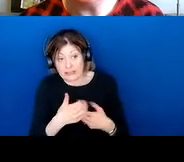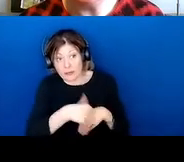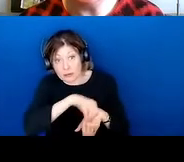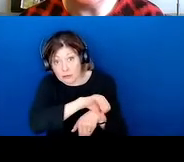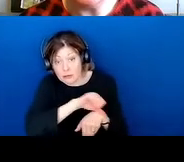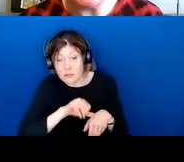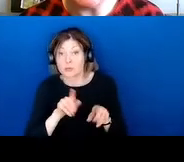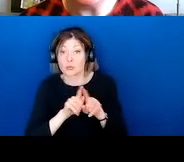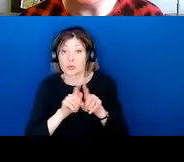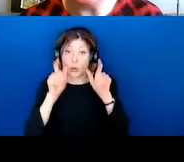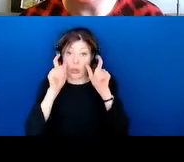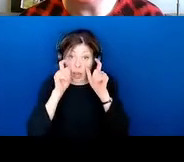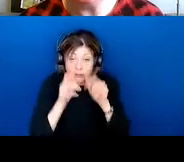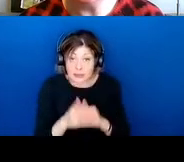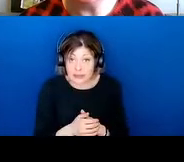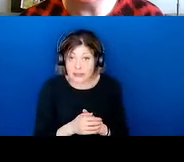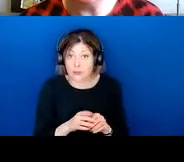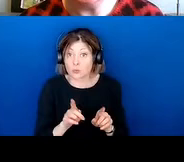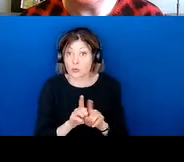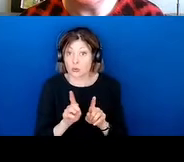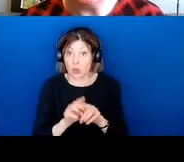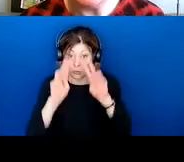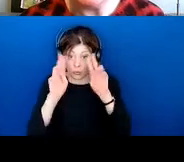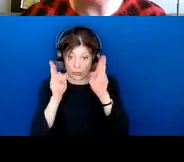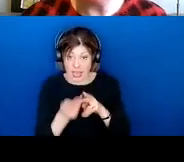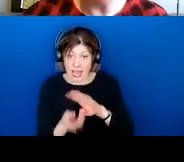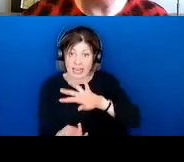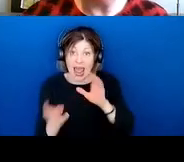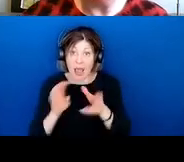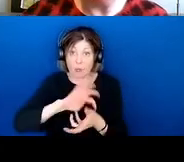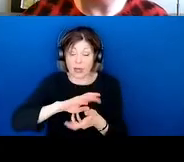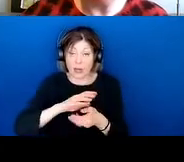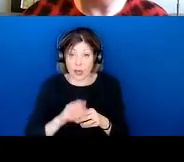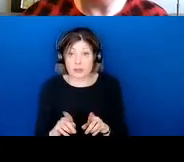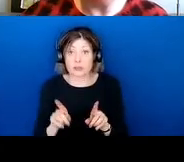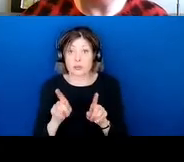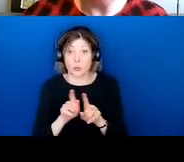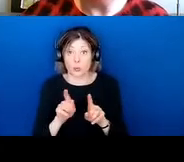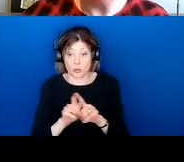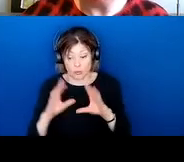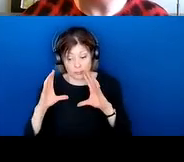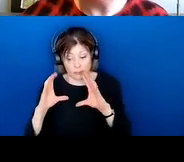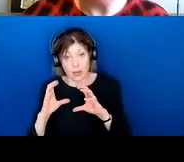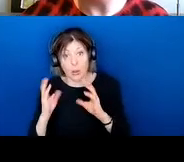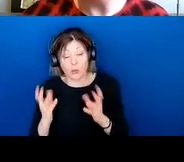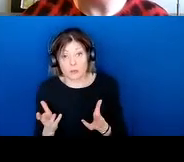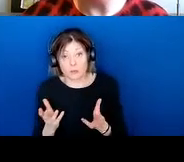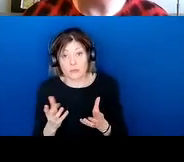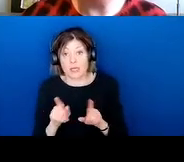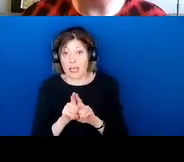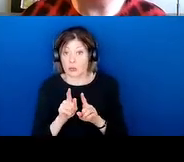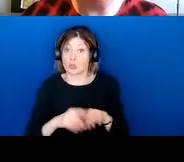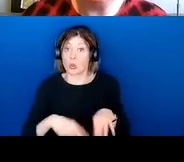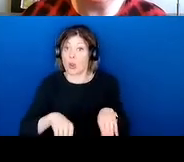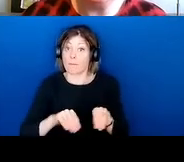glasses, an hourglass, a hassock for a pillow, and a mat.